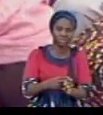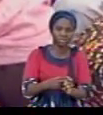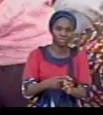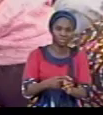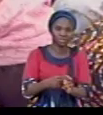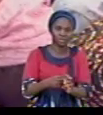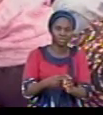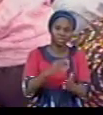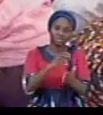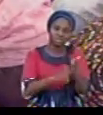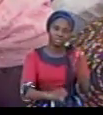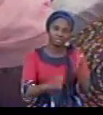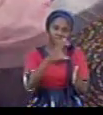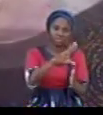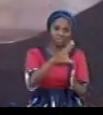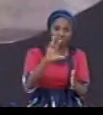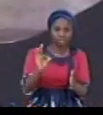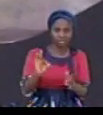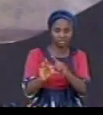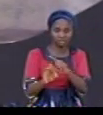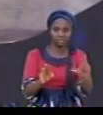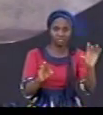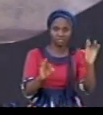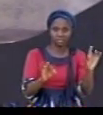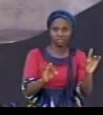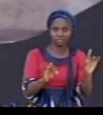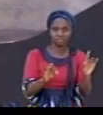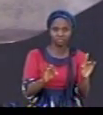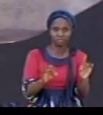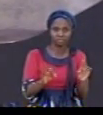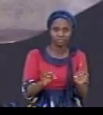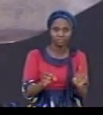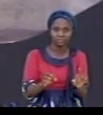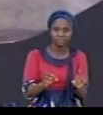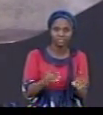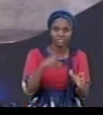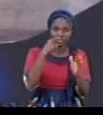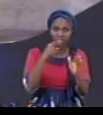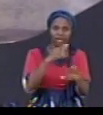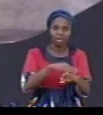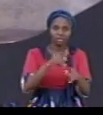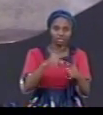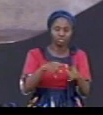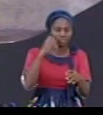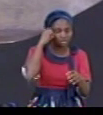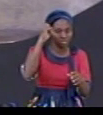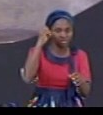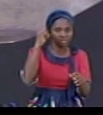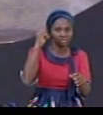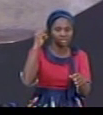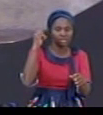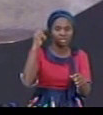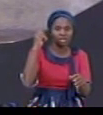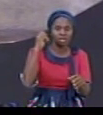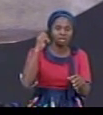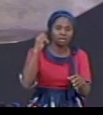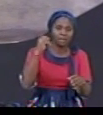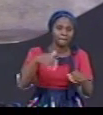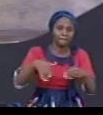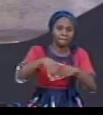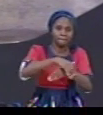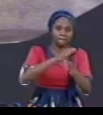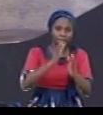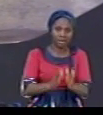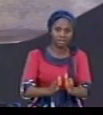39, verse 8. But he refused and said unto his master's wife,